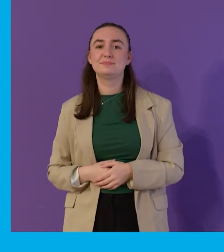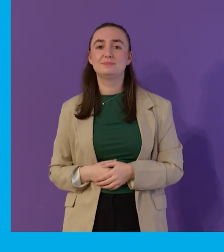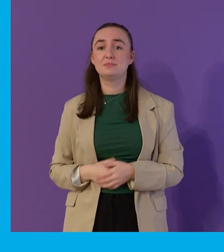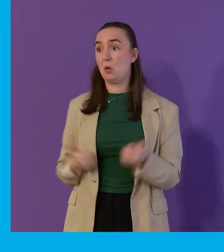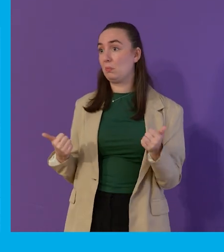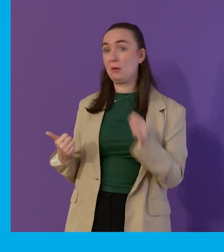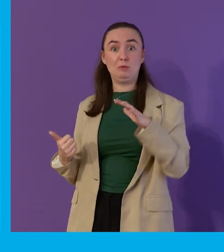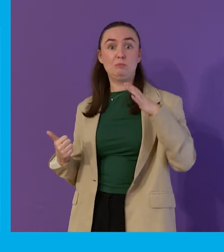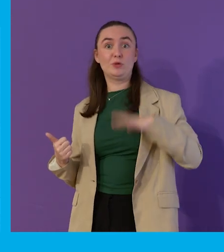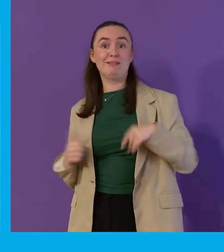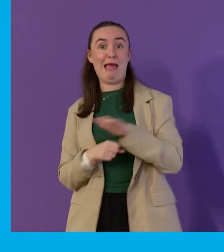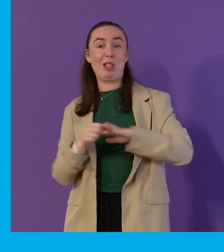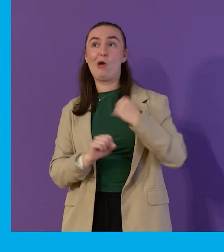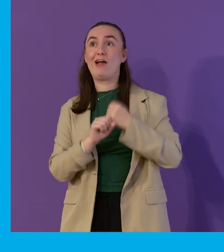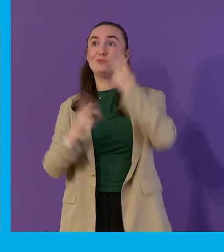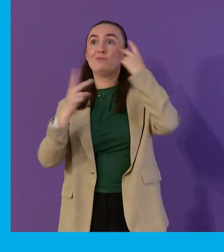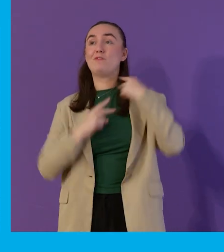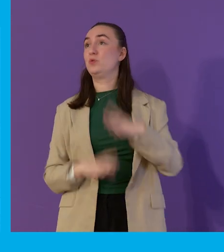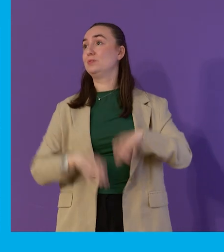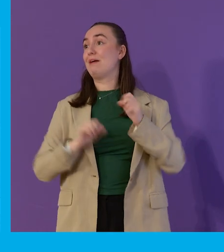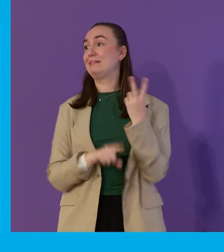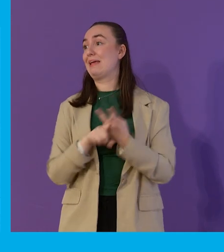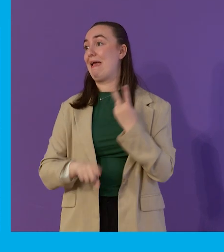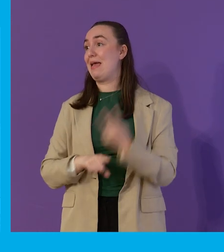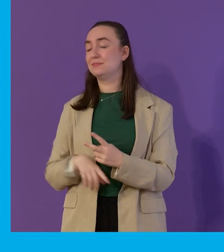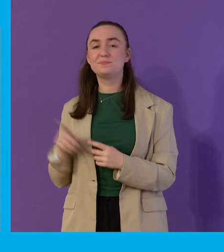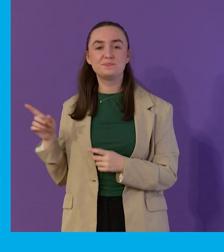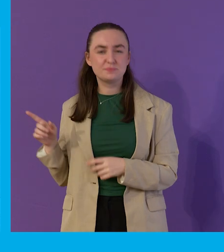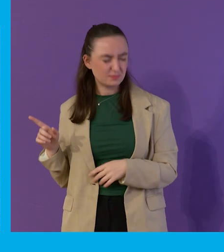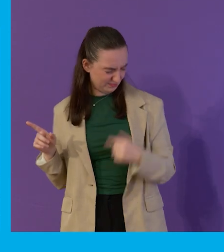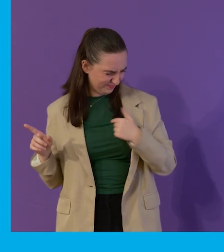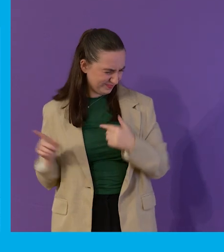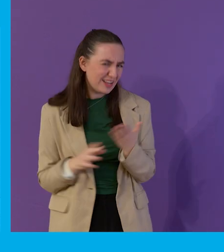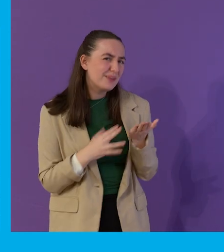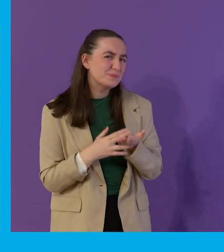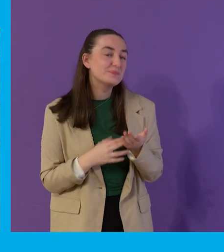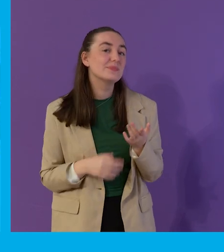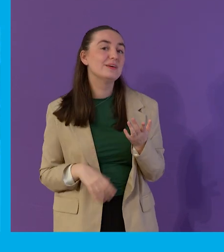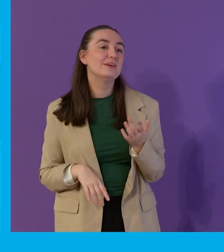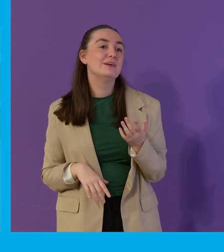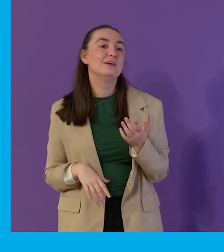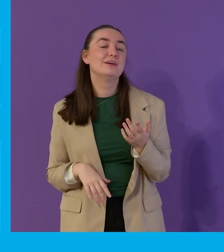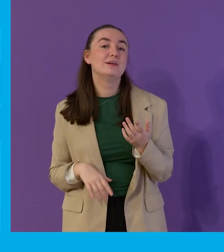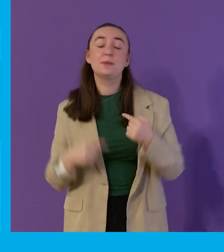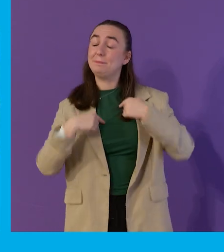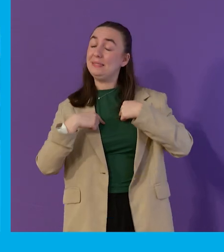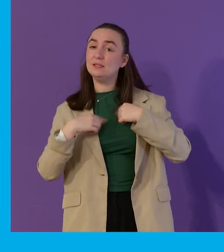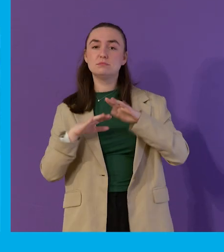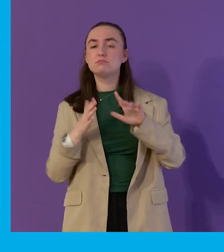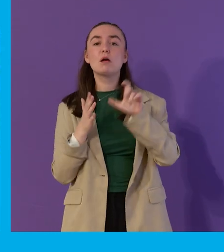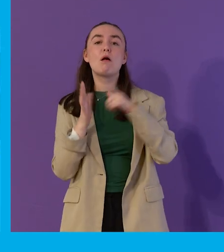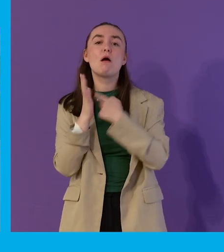local governance review back on track, Adam, and then Stephen. So I don't, and Carnegie UK doesn't